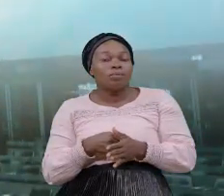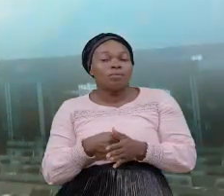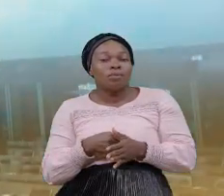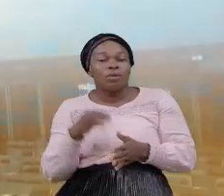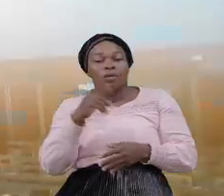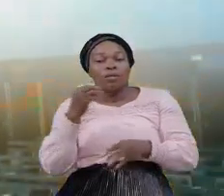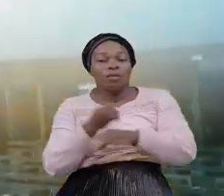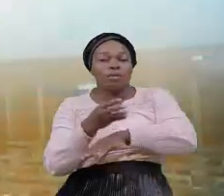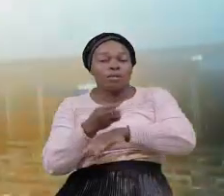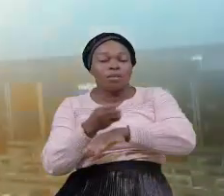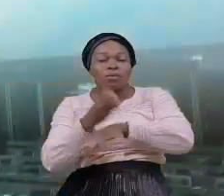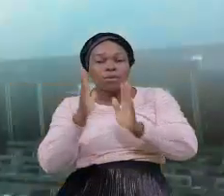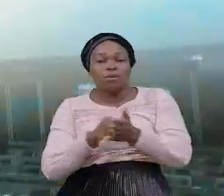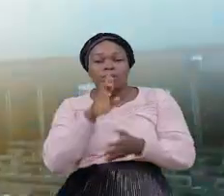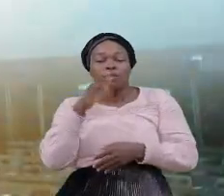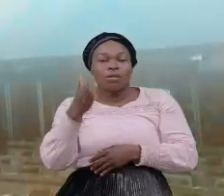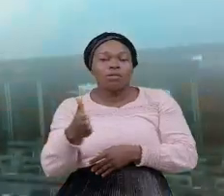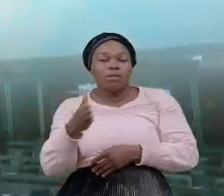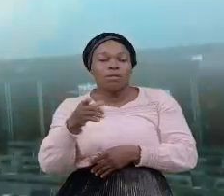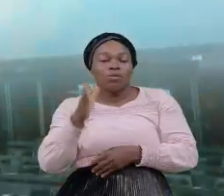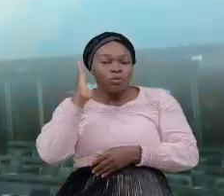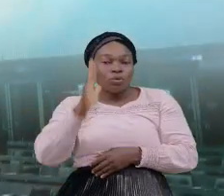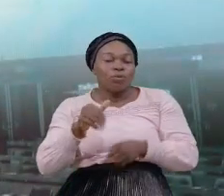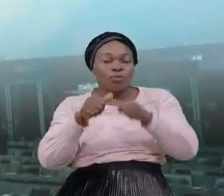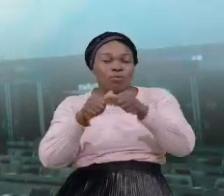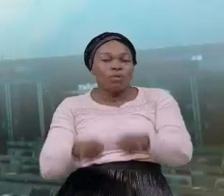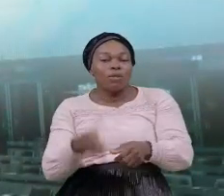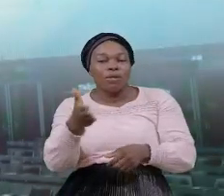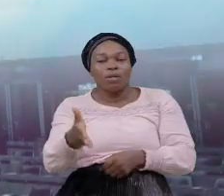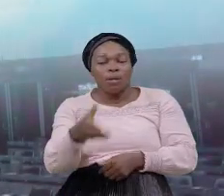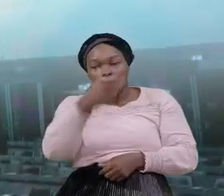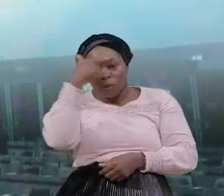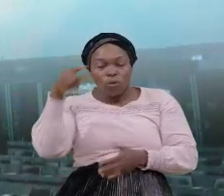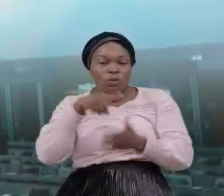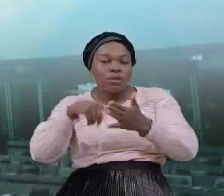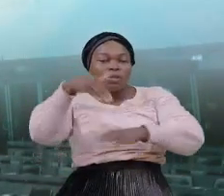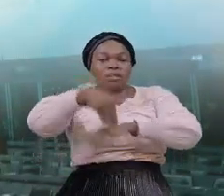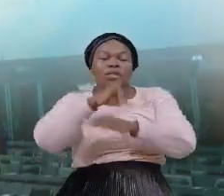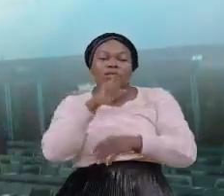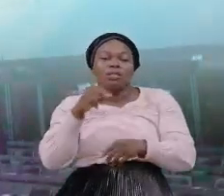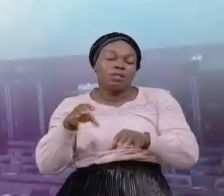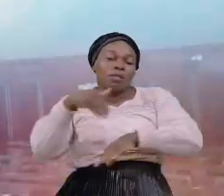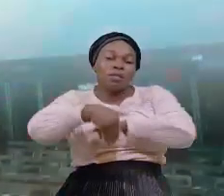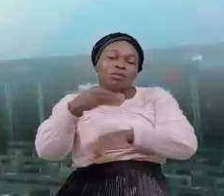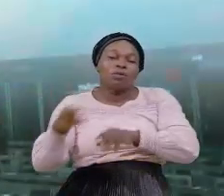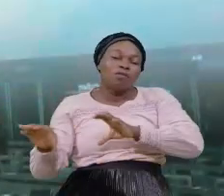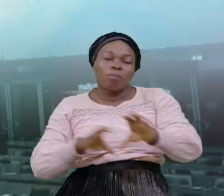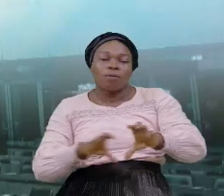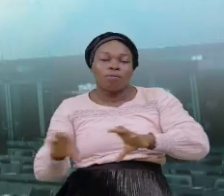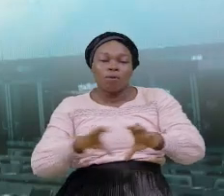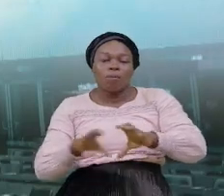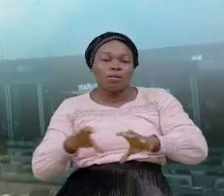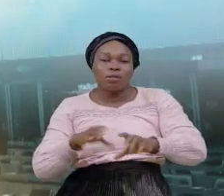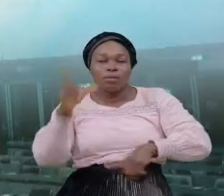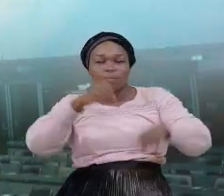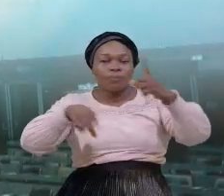to remain there because tonight is a night of performance. Shout performance. See the way you are